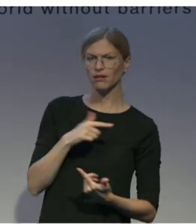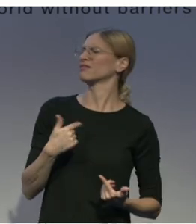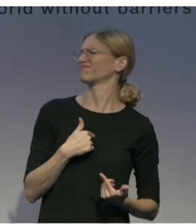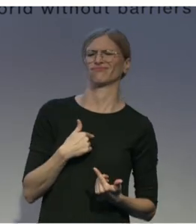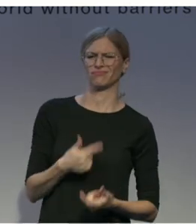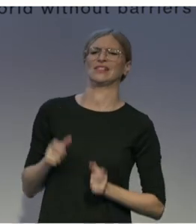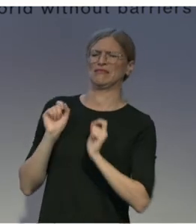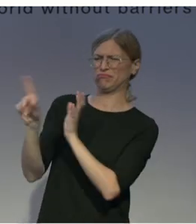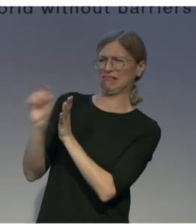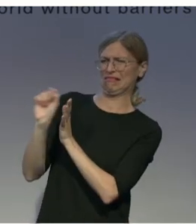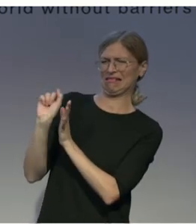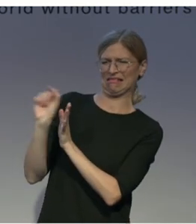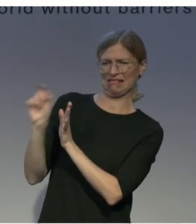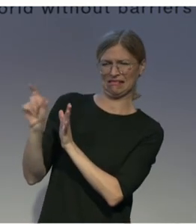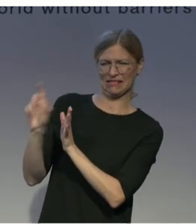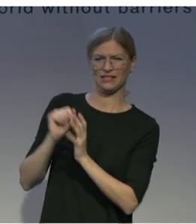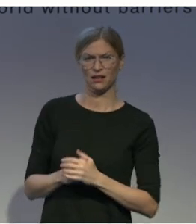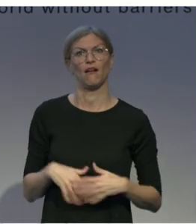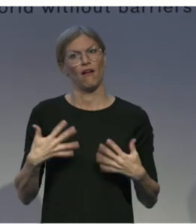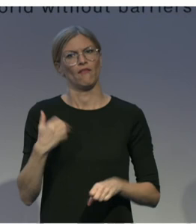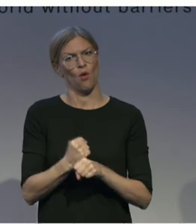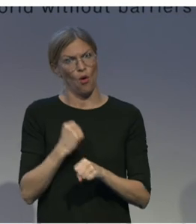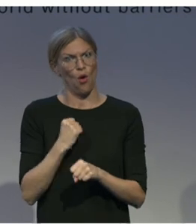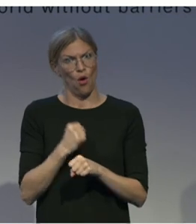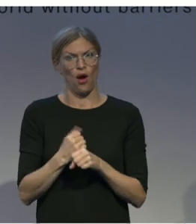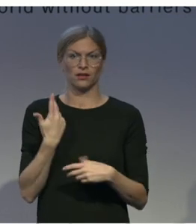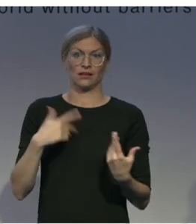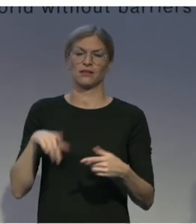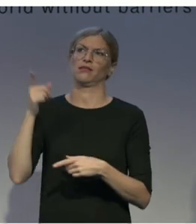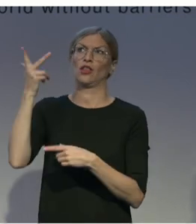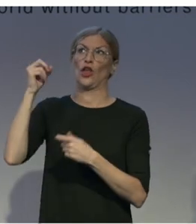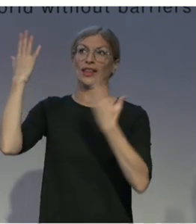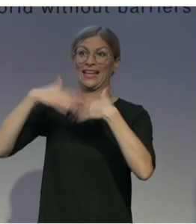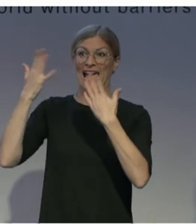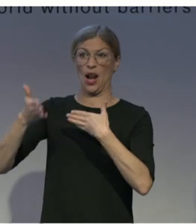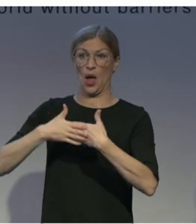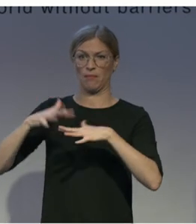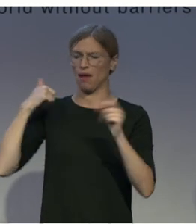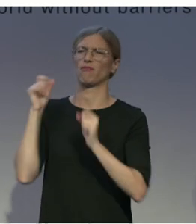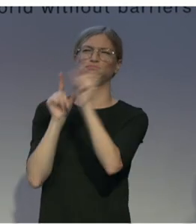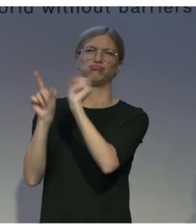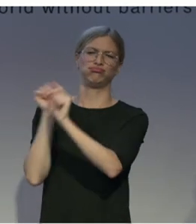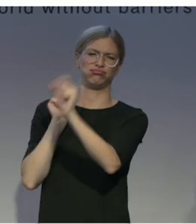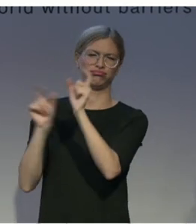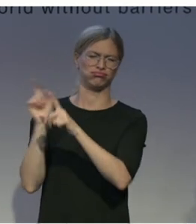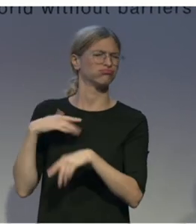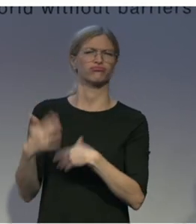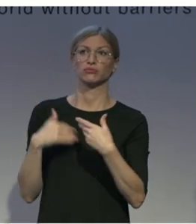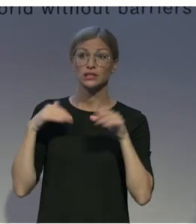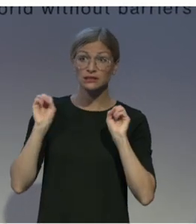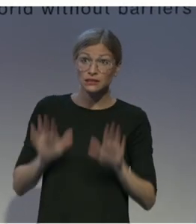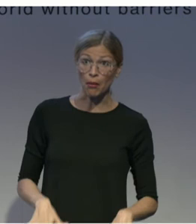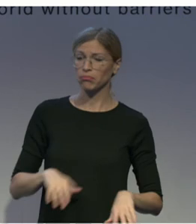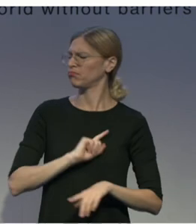So lots of work in that regard, and lots of activation of individuals. We also have a Congressional Champions